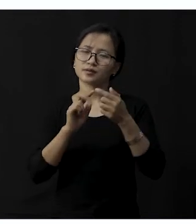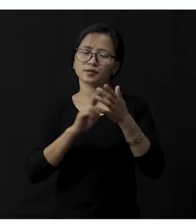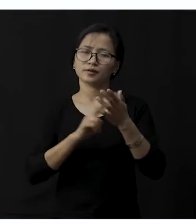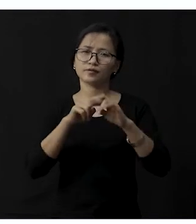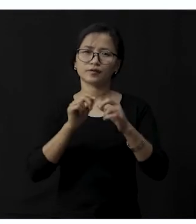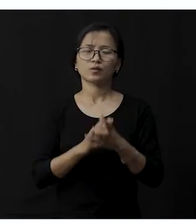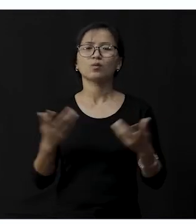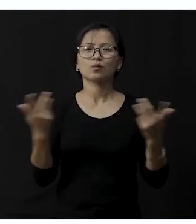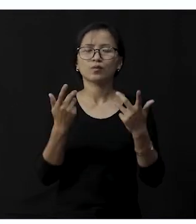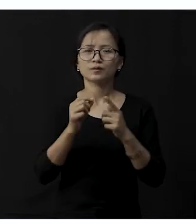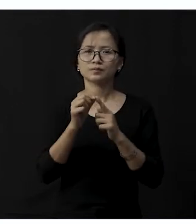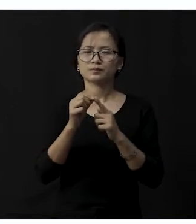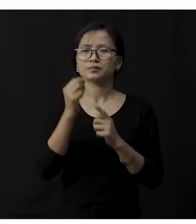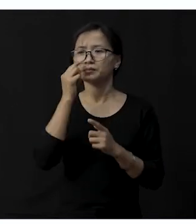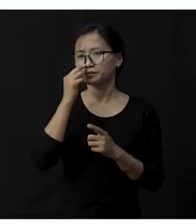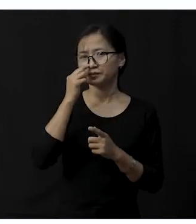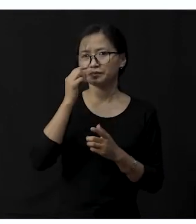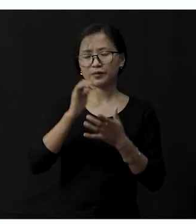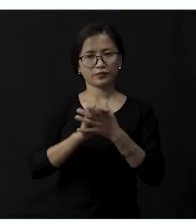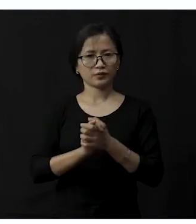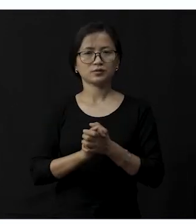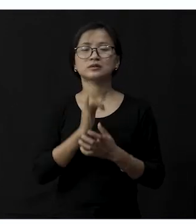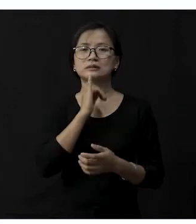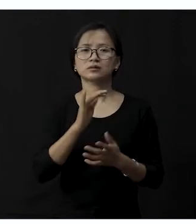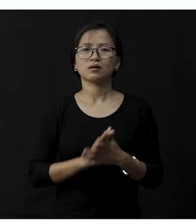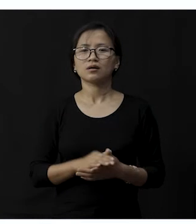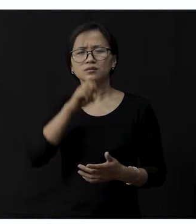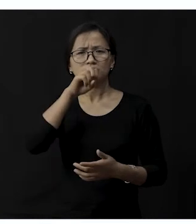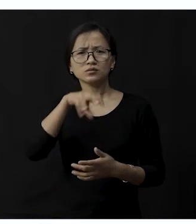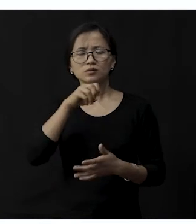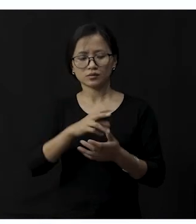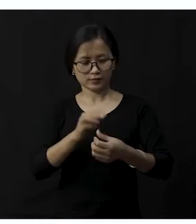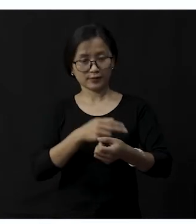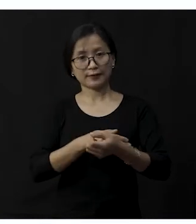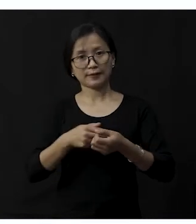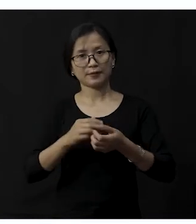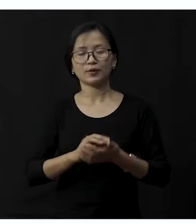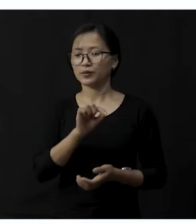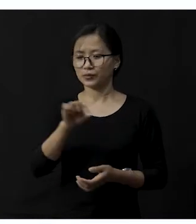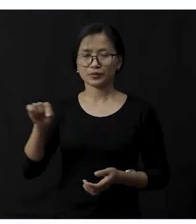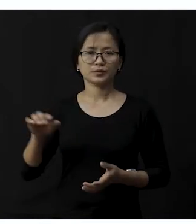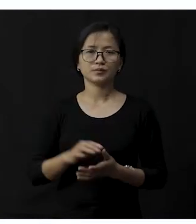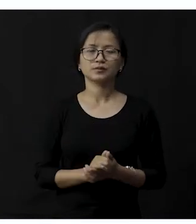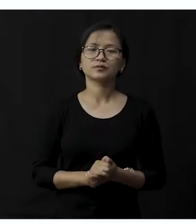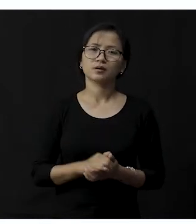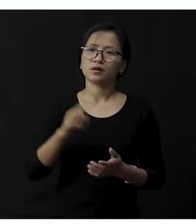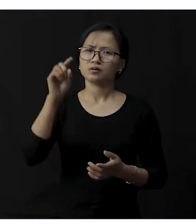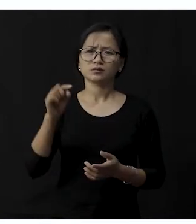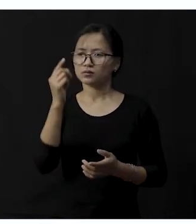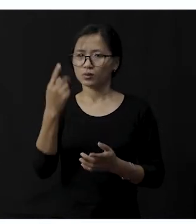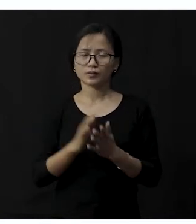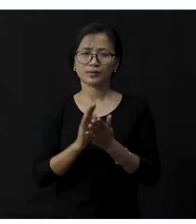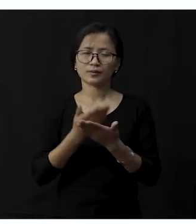is. If I say the dog, so dog is a name, so which means that's a noun. Dog